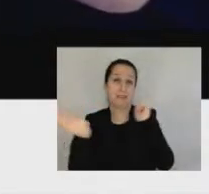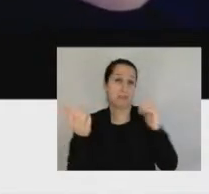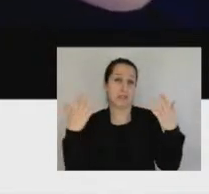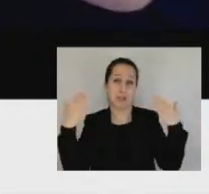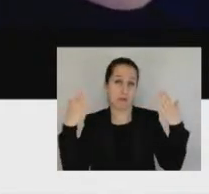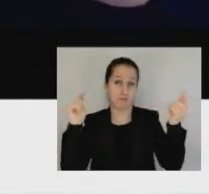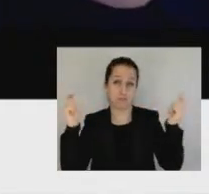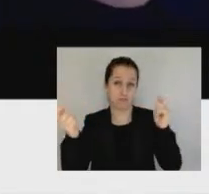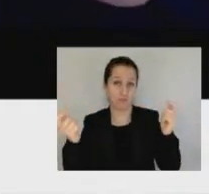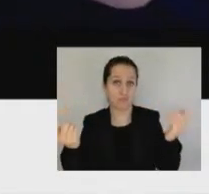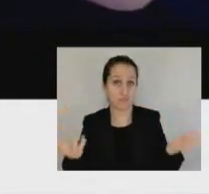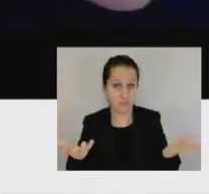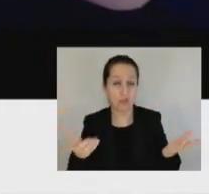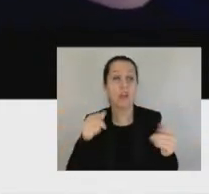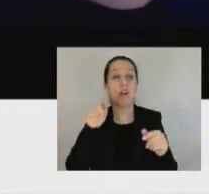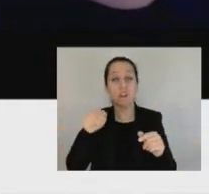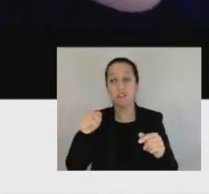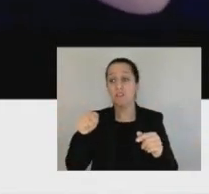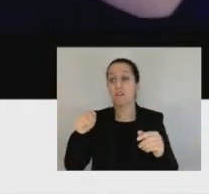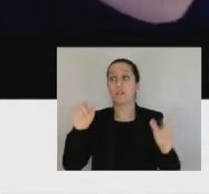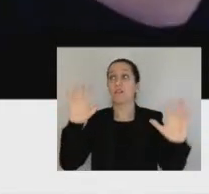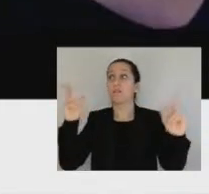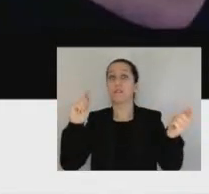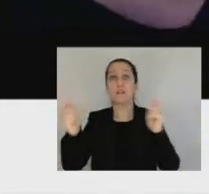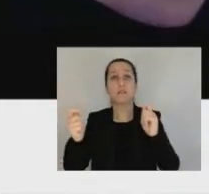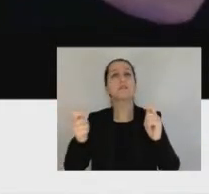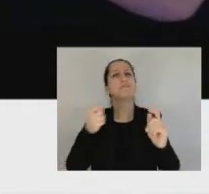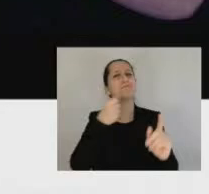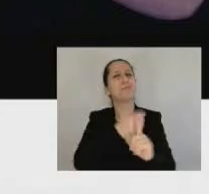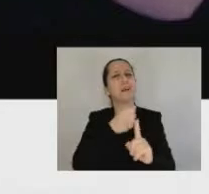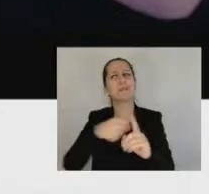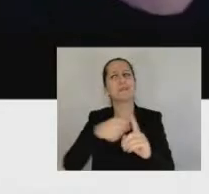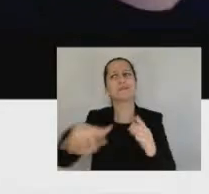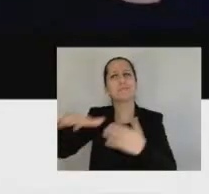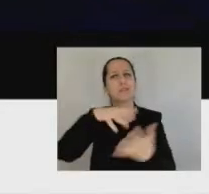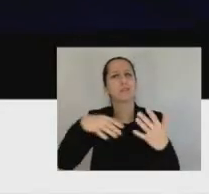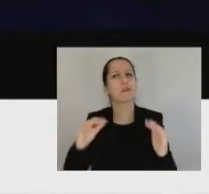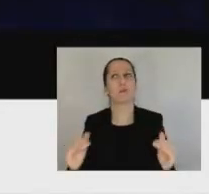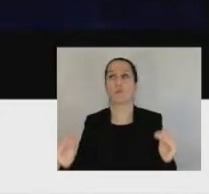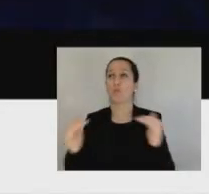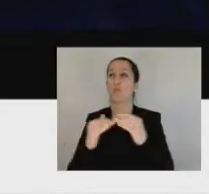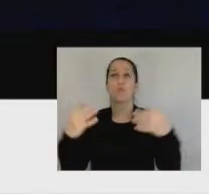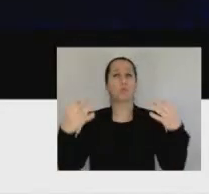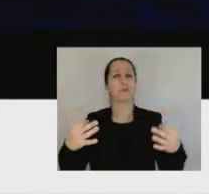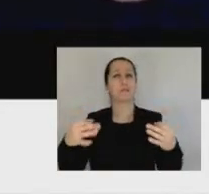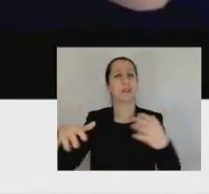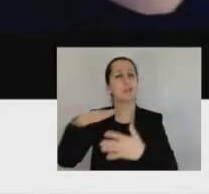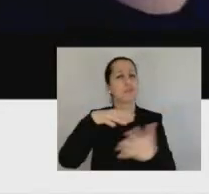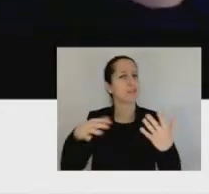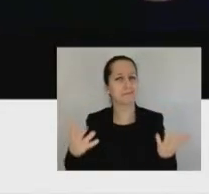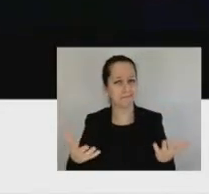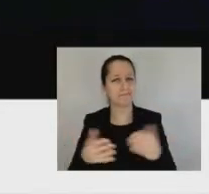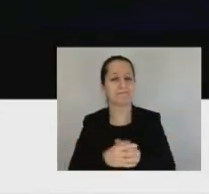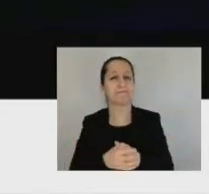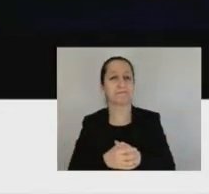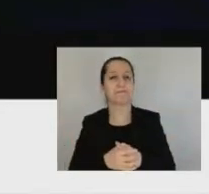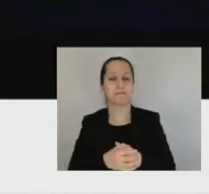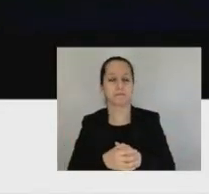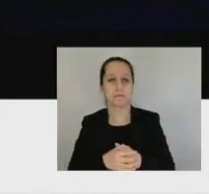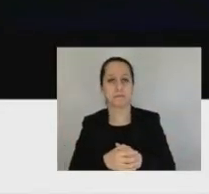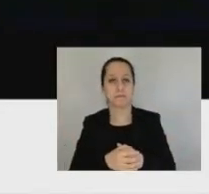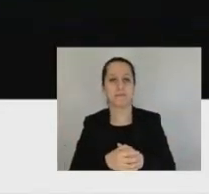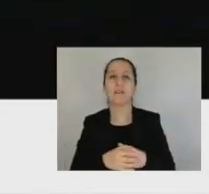another important impact such as climate change and the impact that this has in terms of social justice and in terms of health. On the other hand, when we look at many of